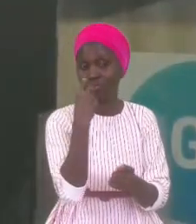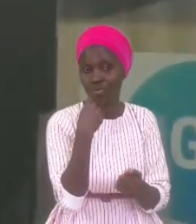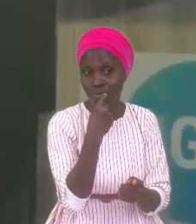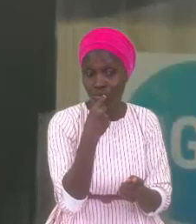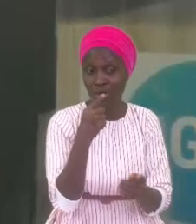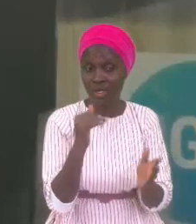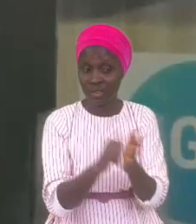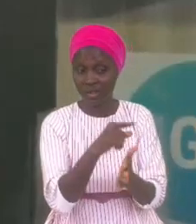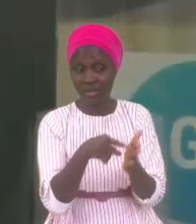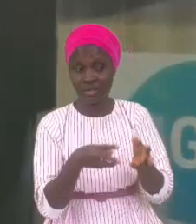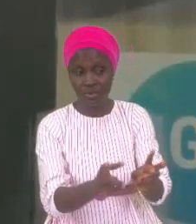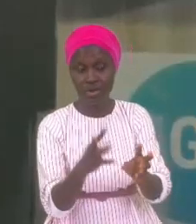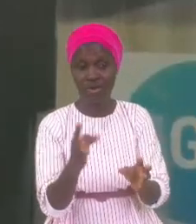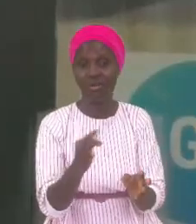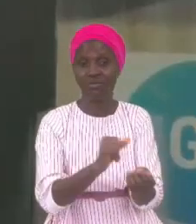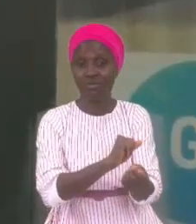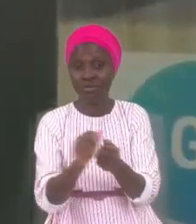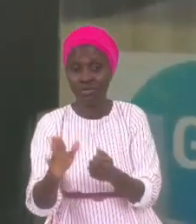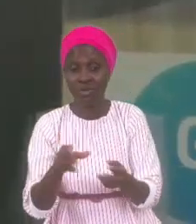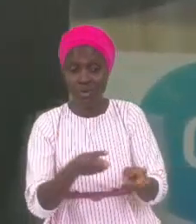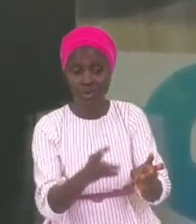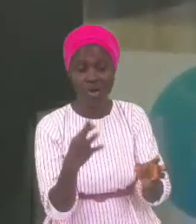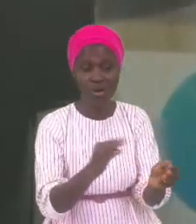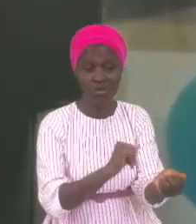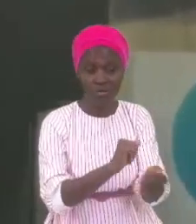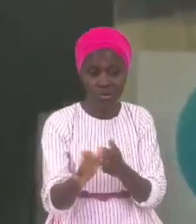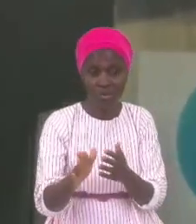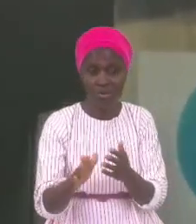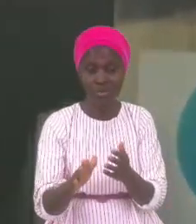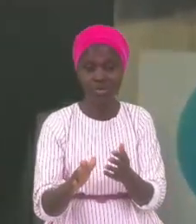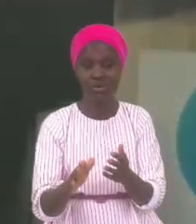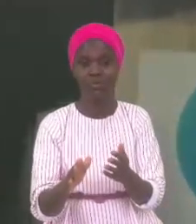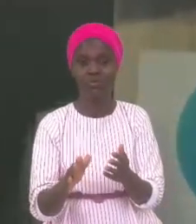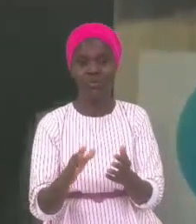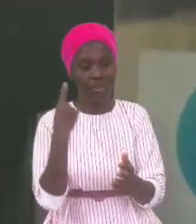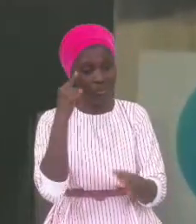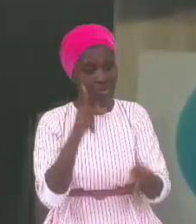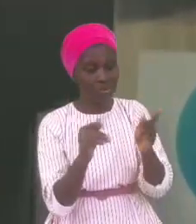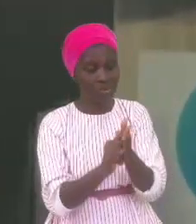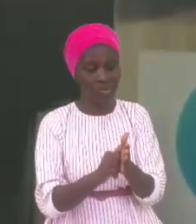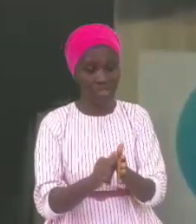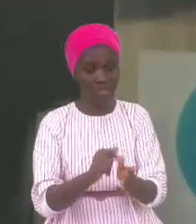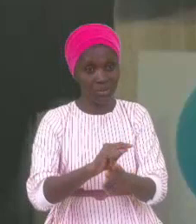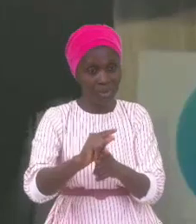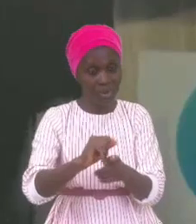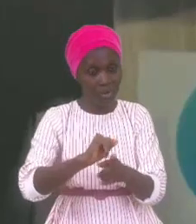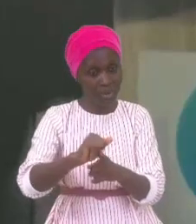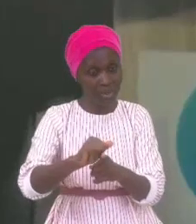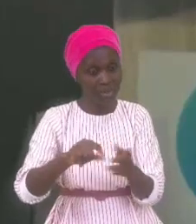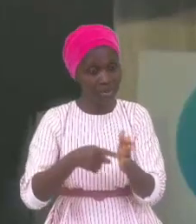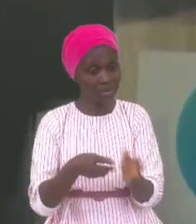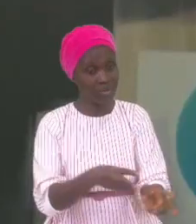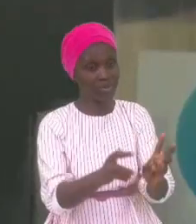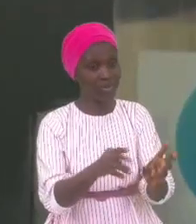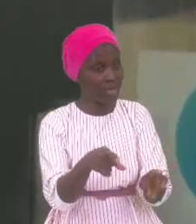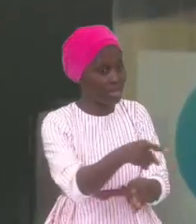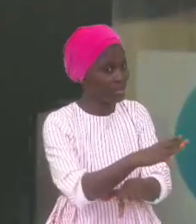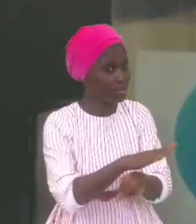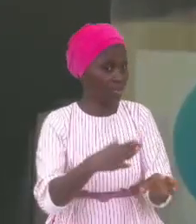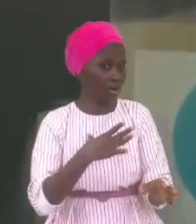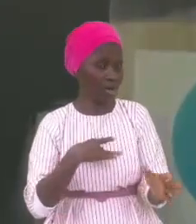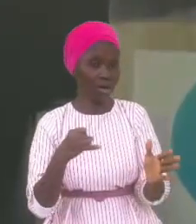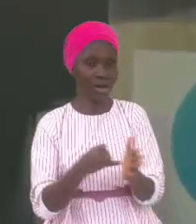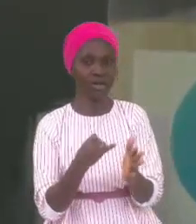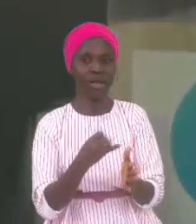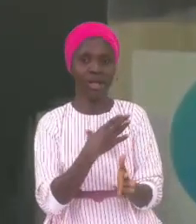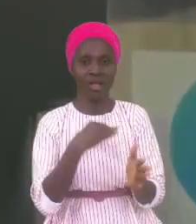and the way of perdition for the people who live in this way. They don't want that, and that's why they will, you know, do this and